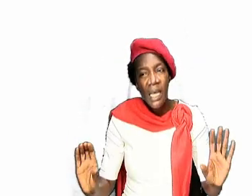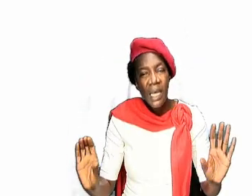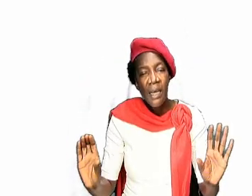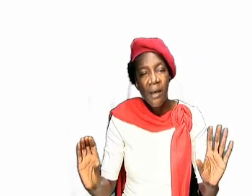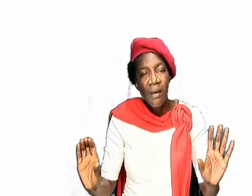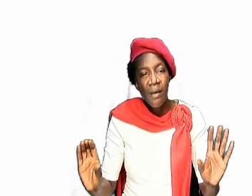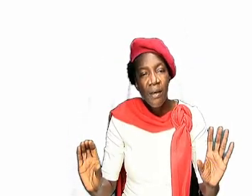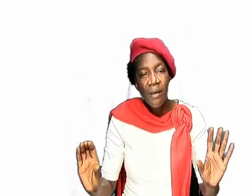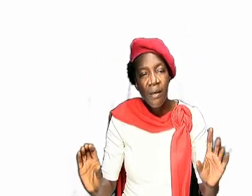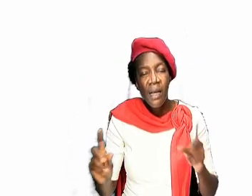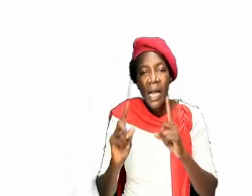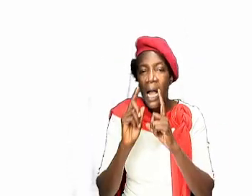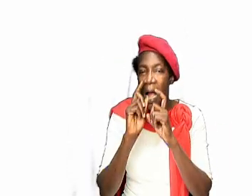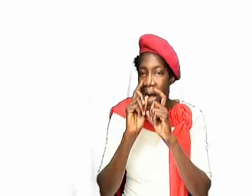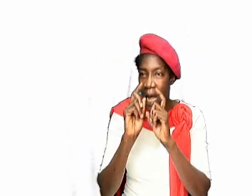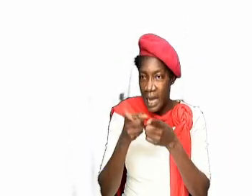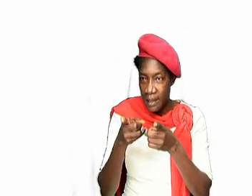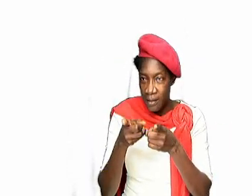definite answer.